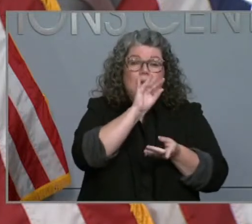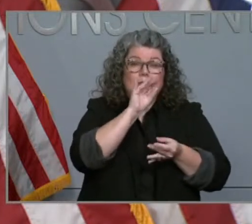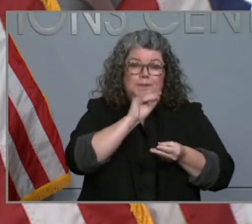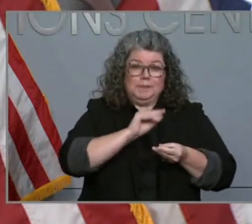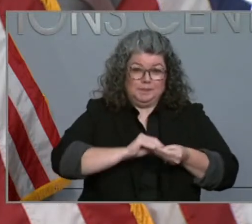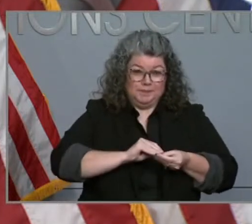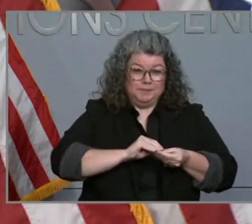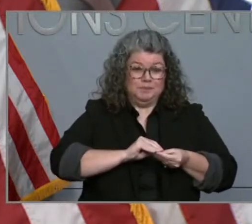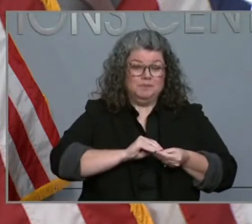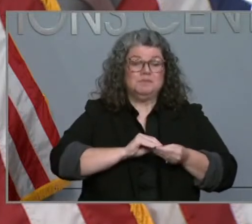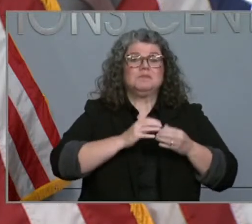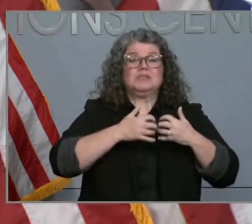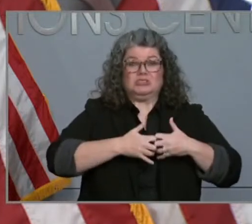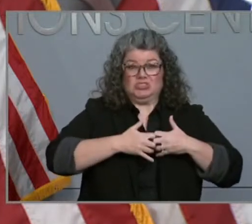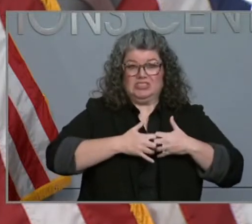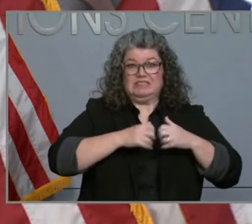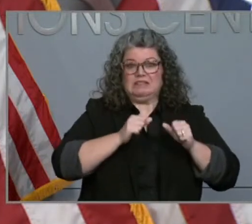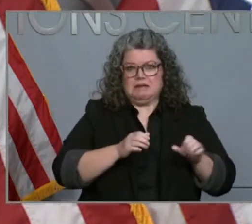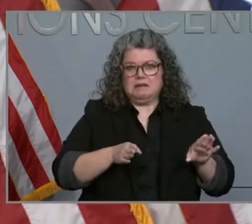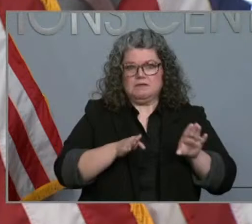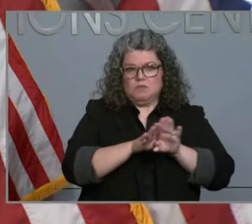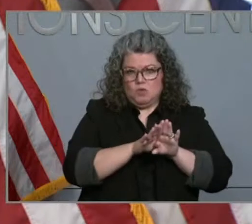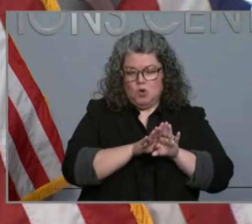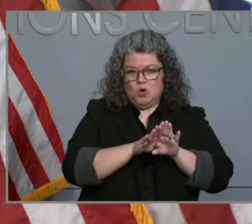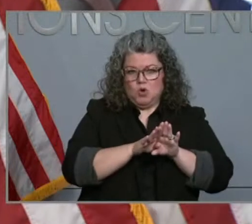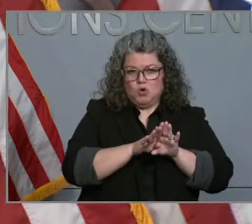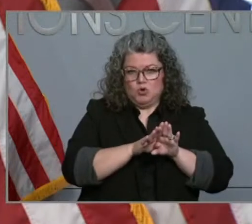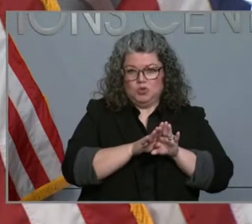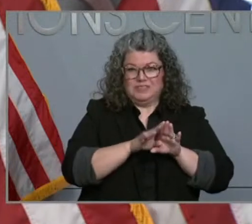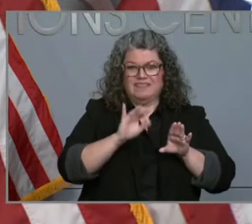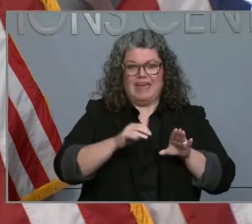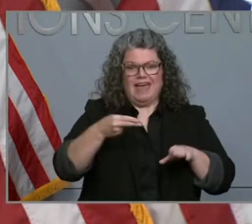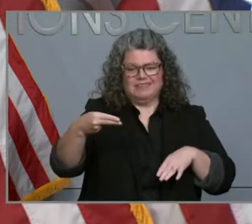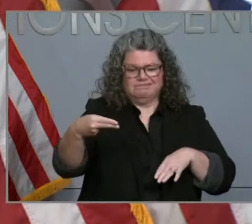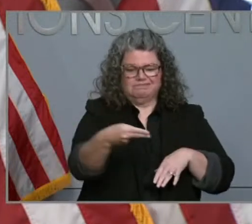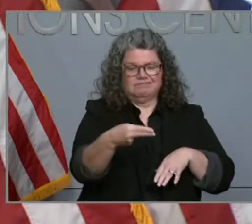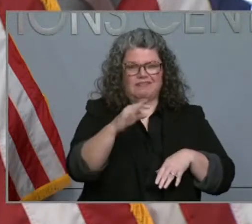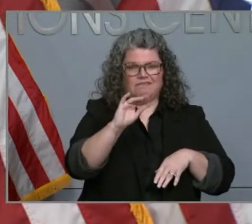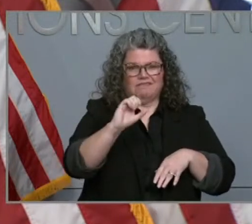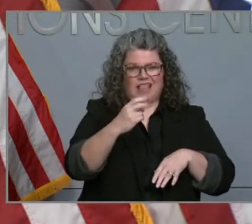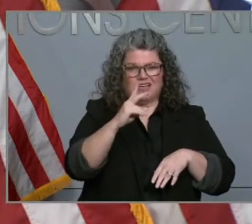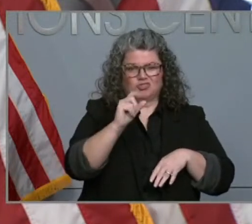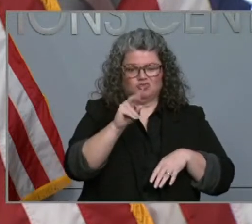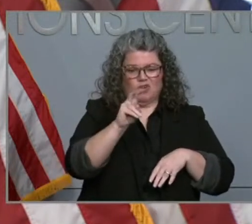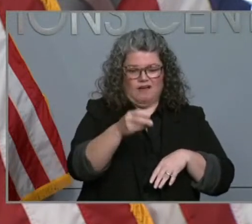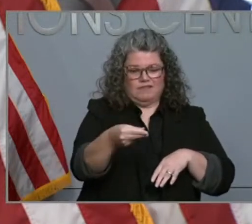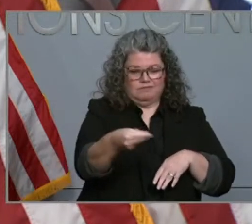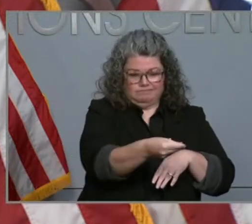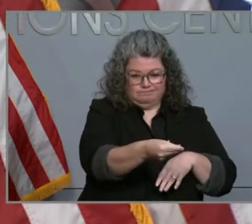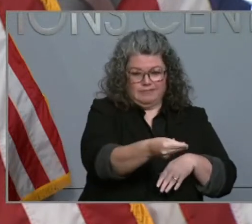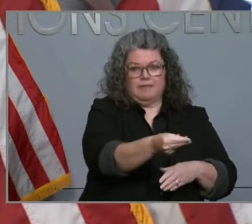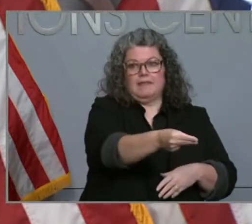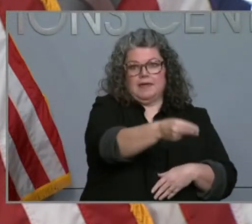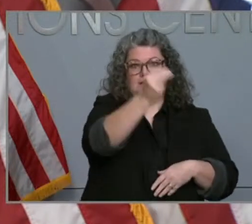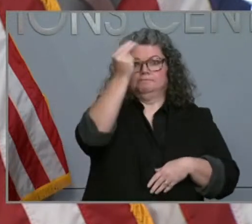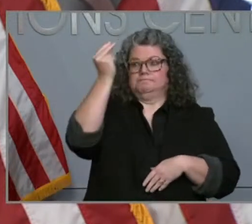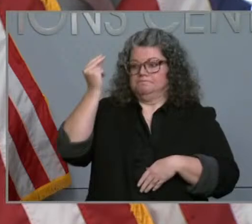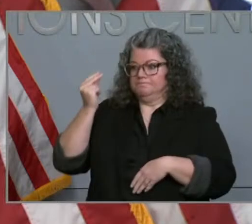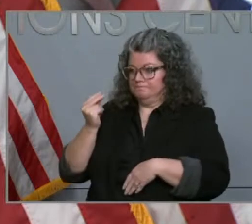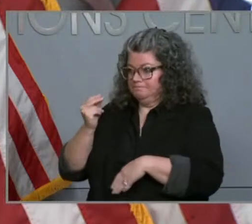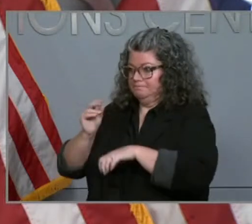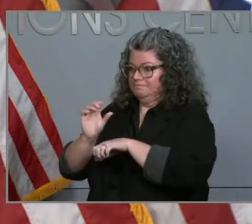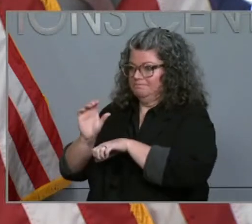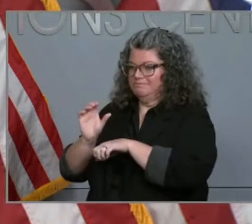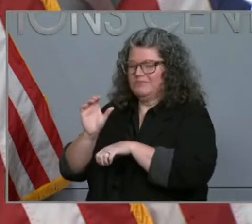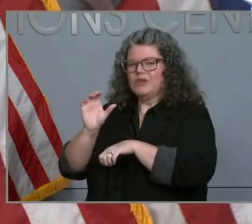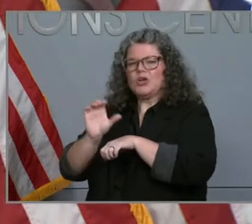tabulators, and then they'll remove the flash drive and be able to upload those into their